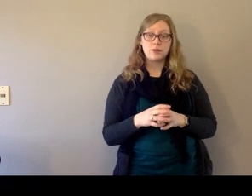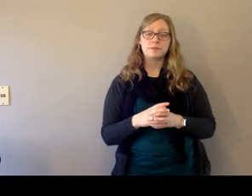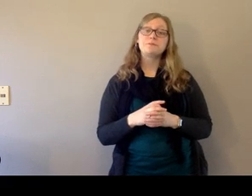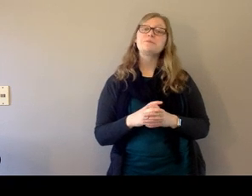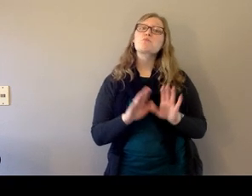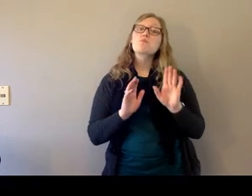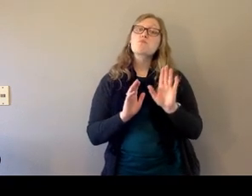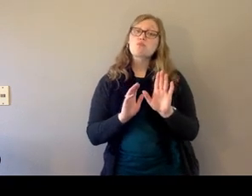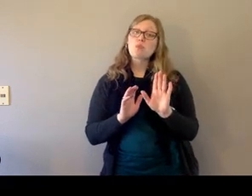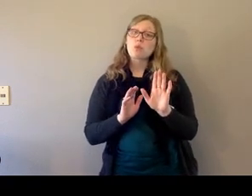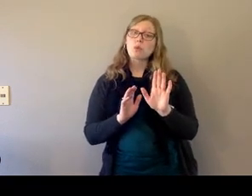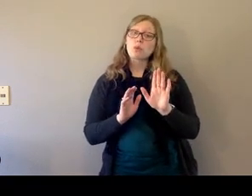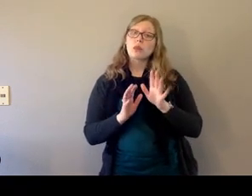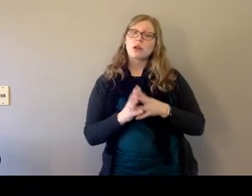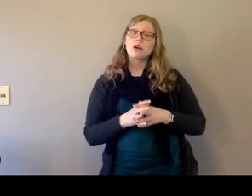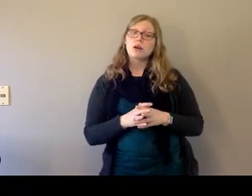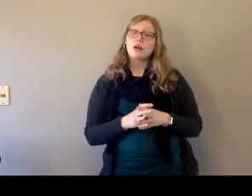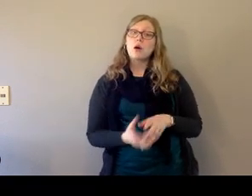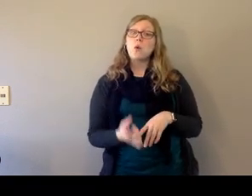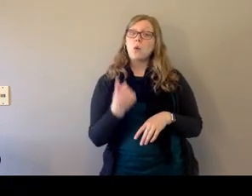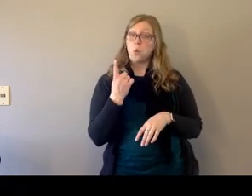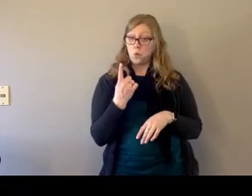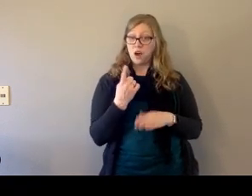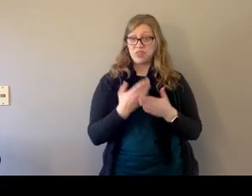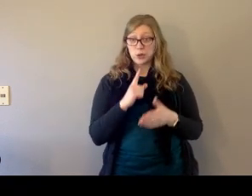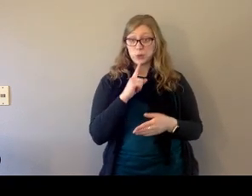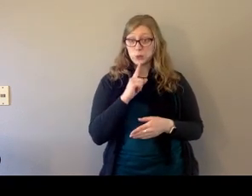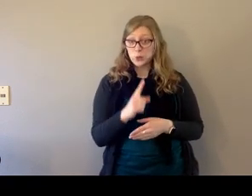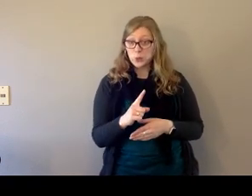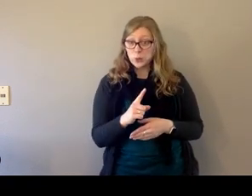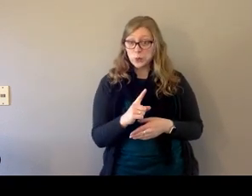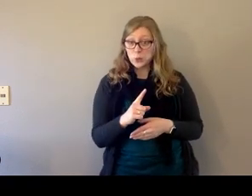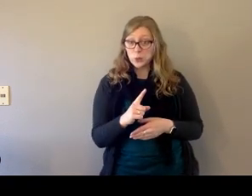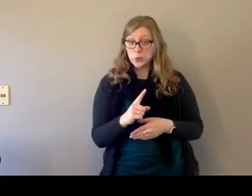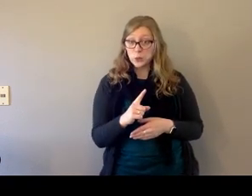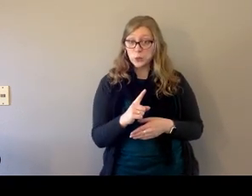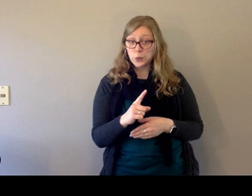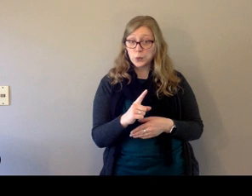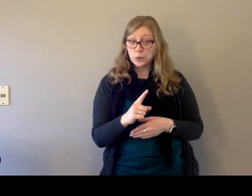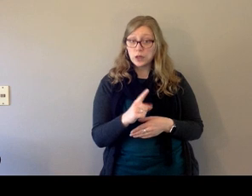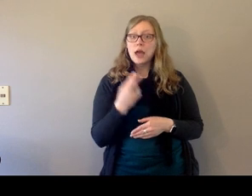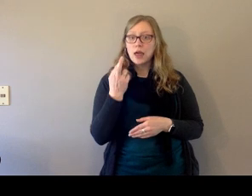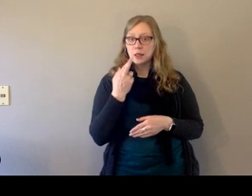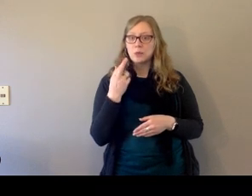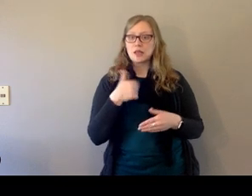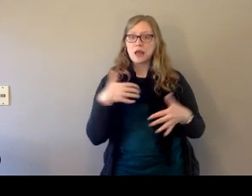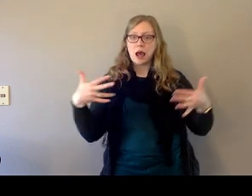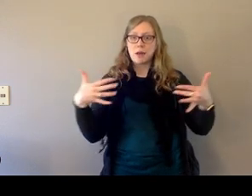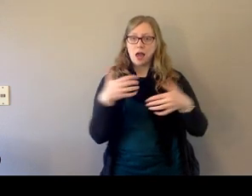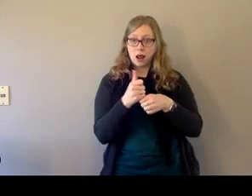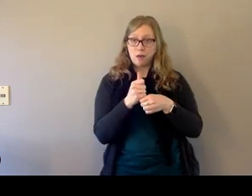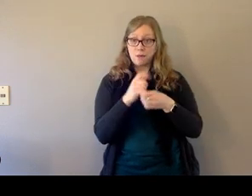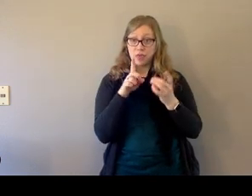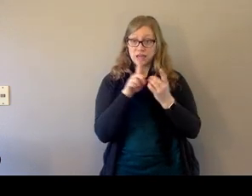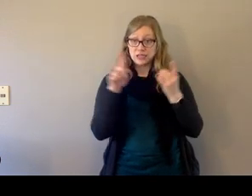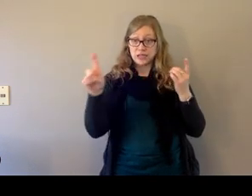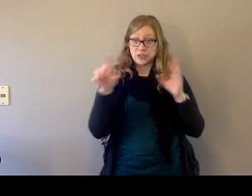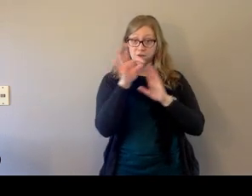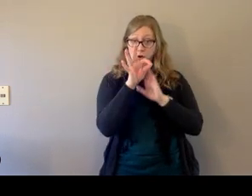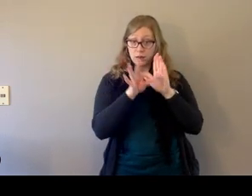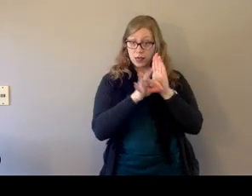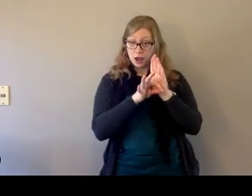Now, one thing that's true, and the reason I'm using this form of the distance formula is that if you